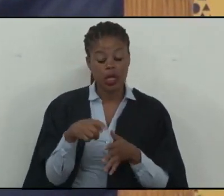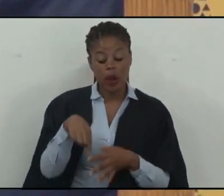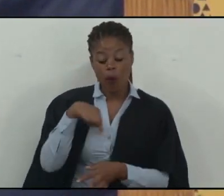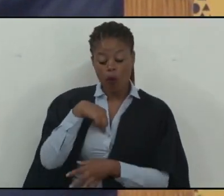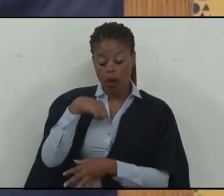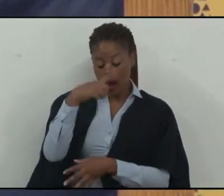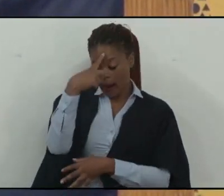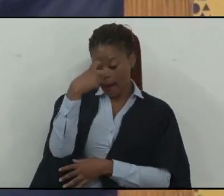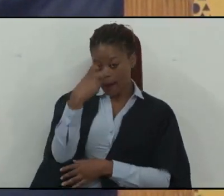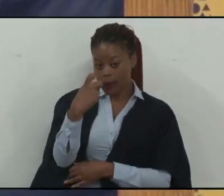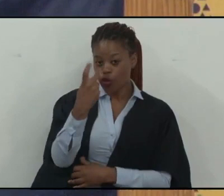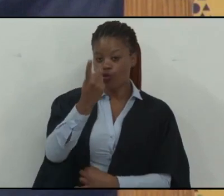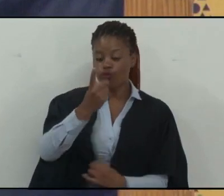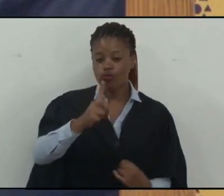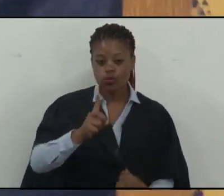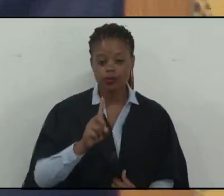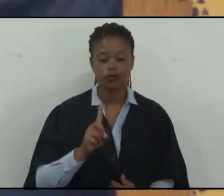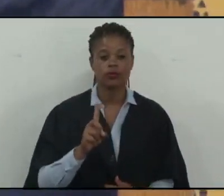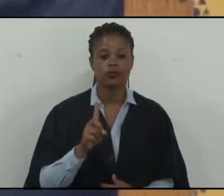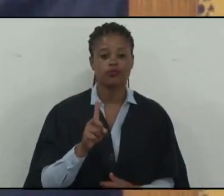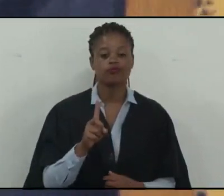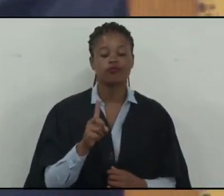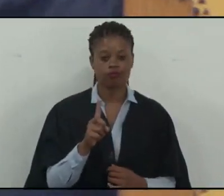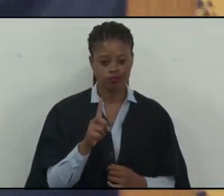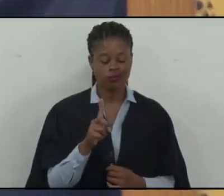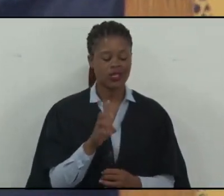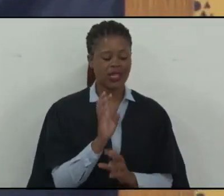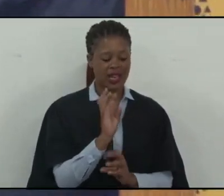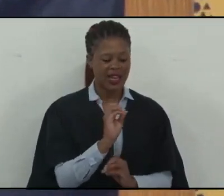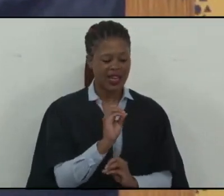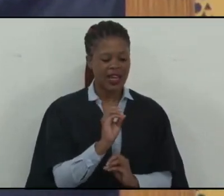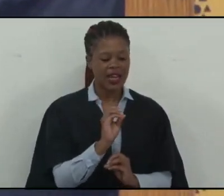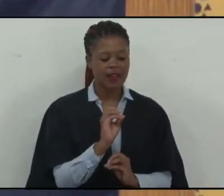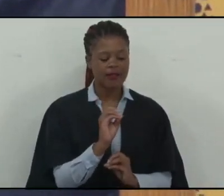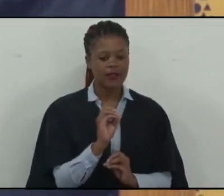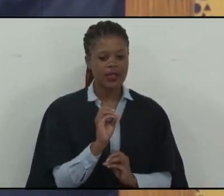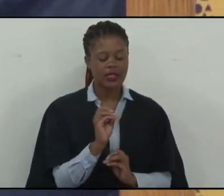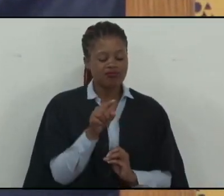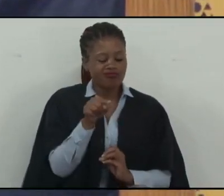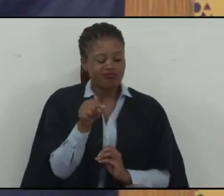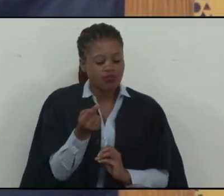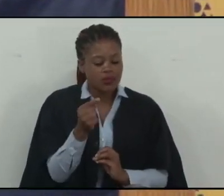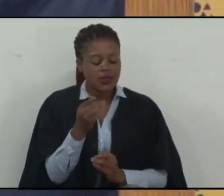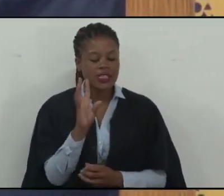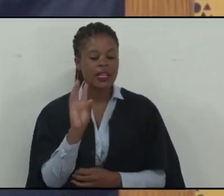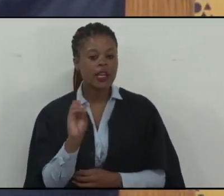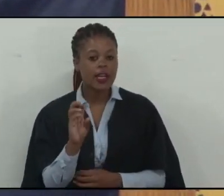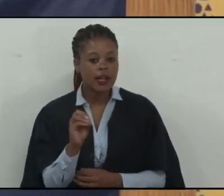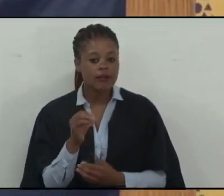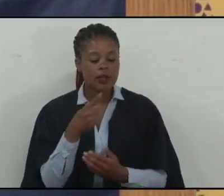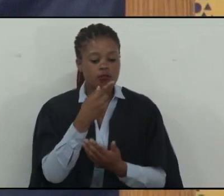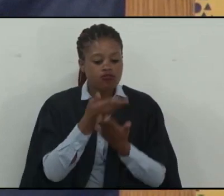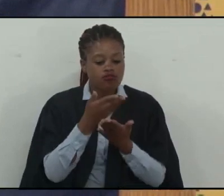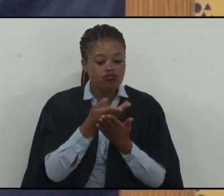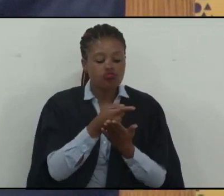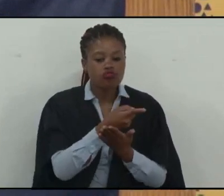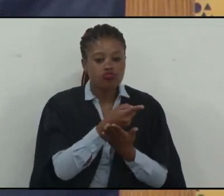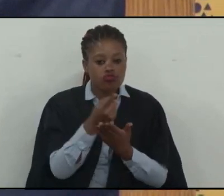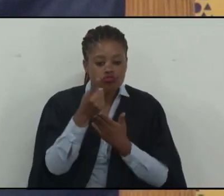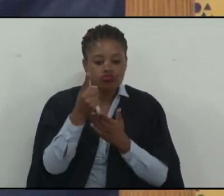believe that there are certain attributes that will enable you